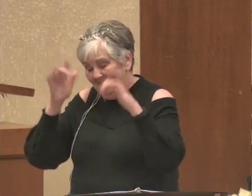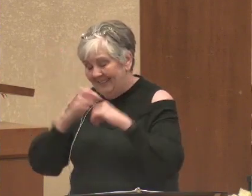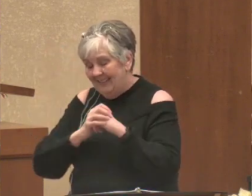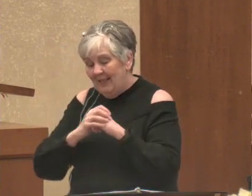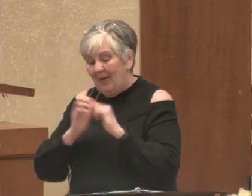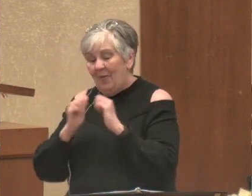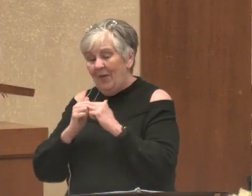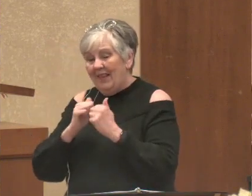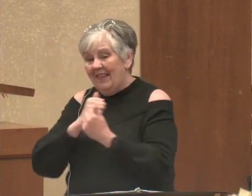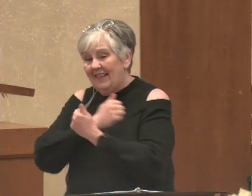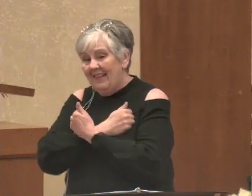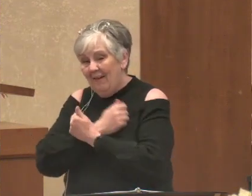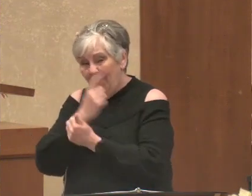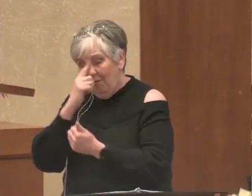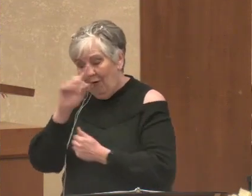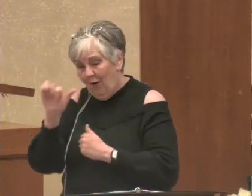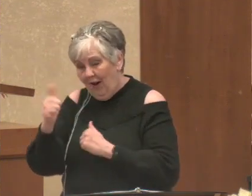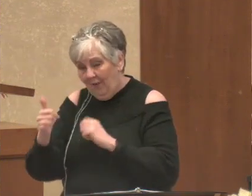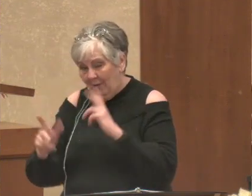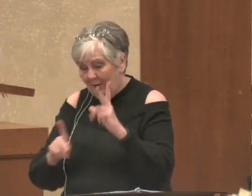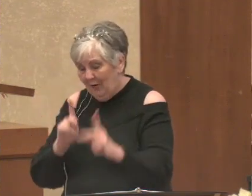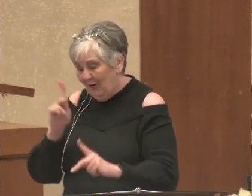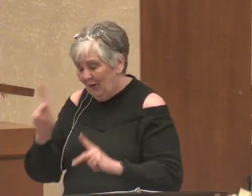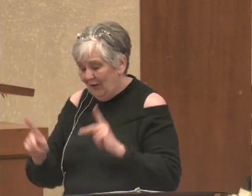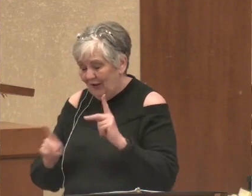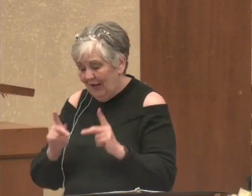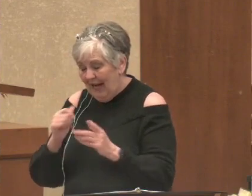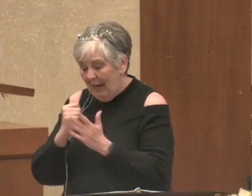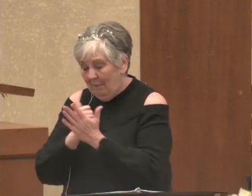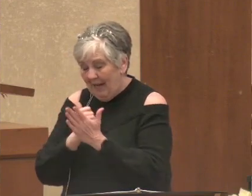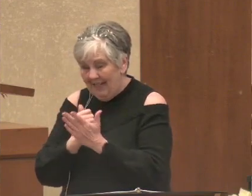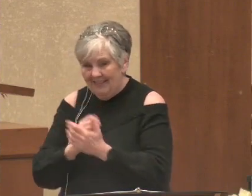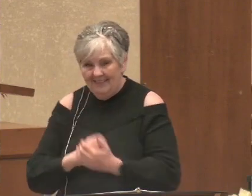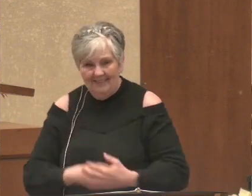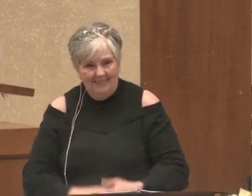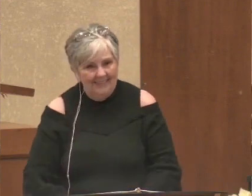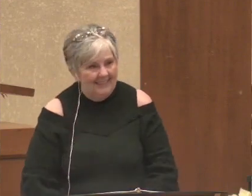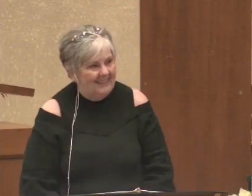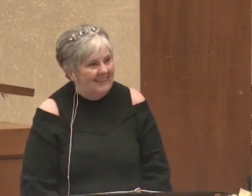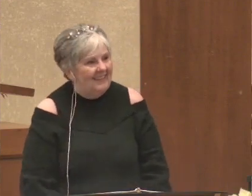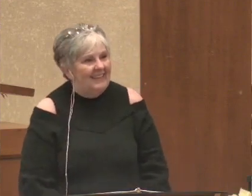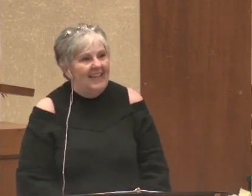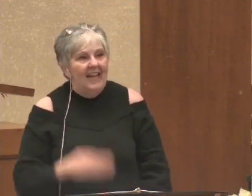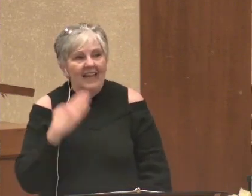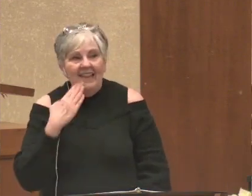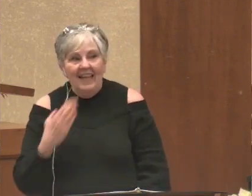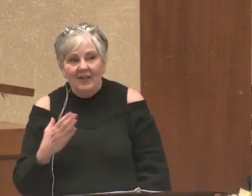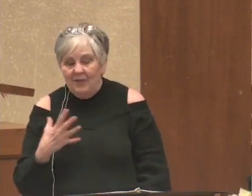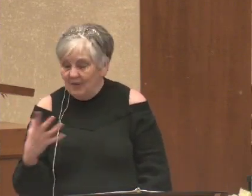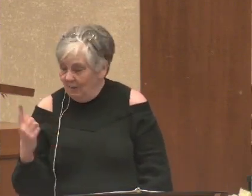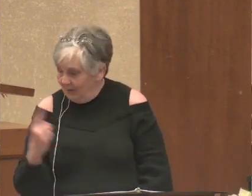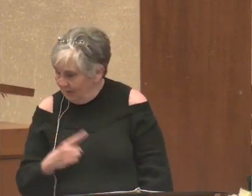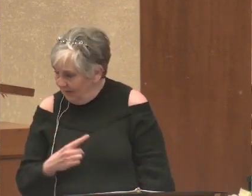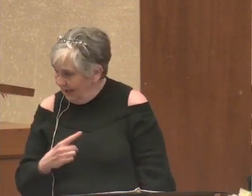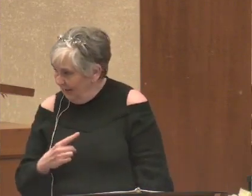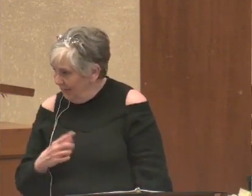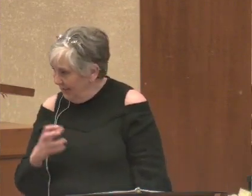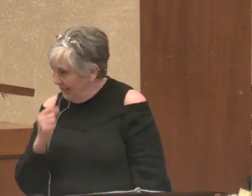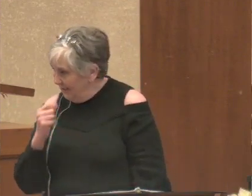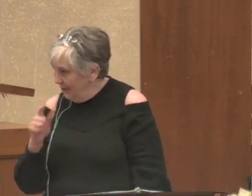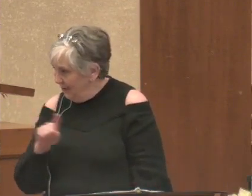with our love for others. Amen. Thank you so much for coming up. Get your star.